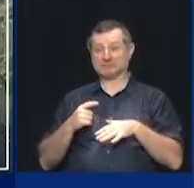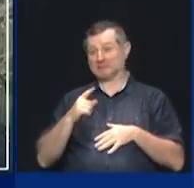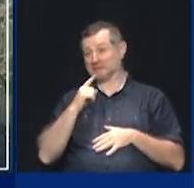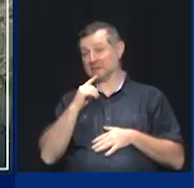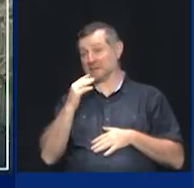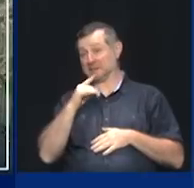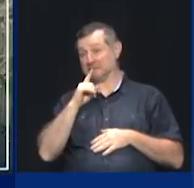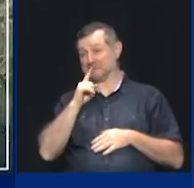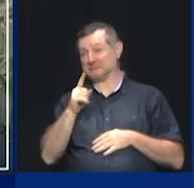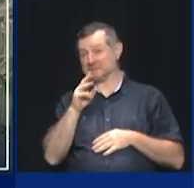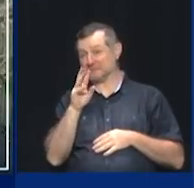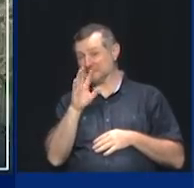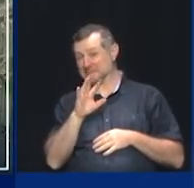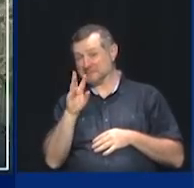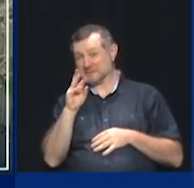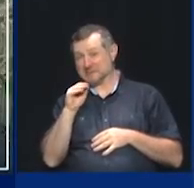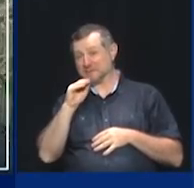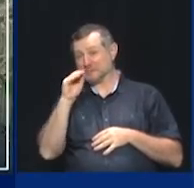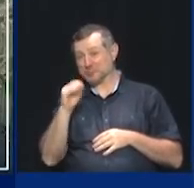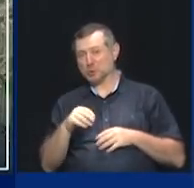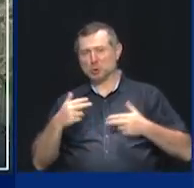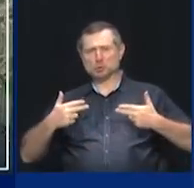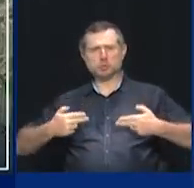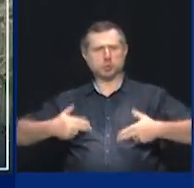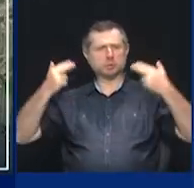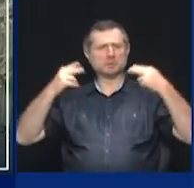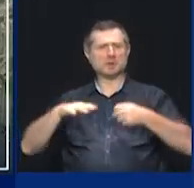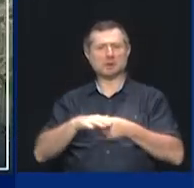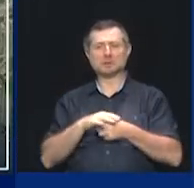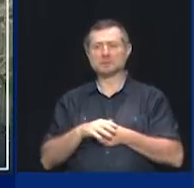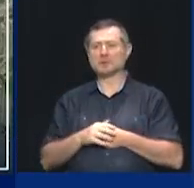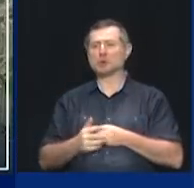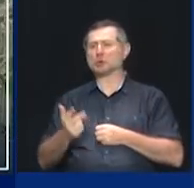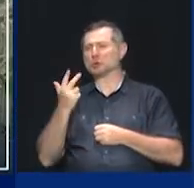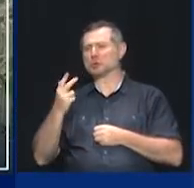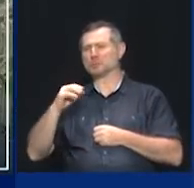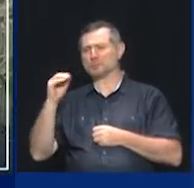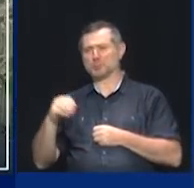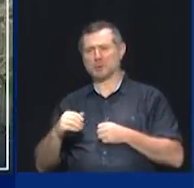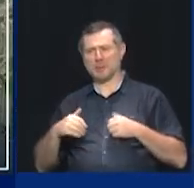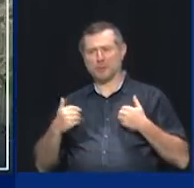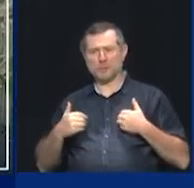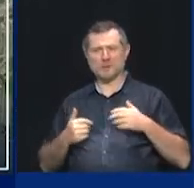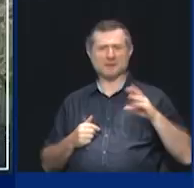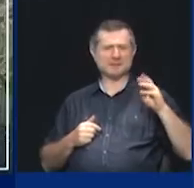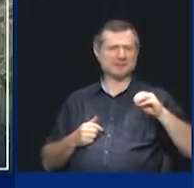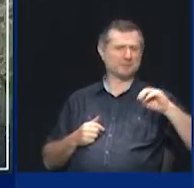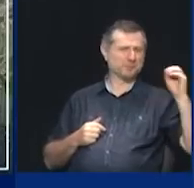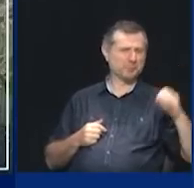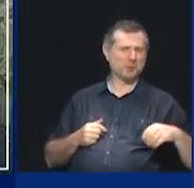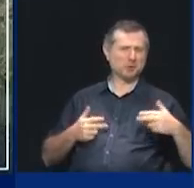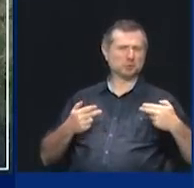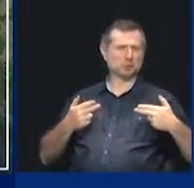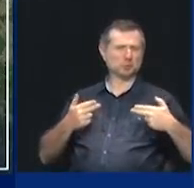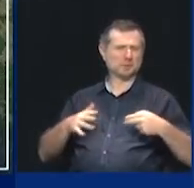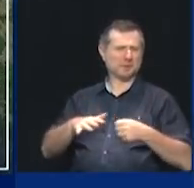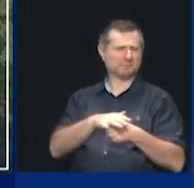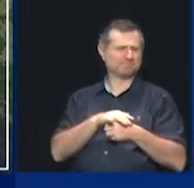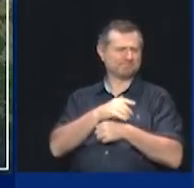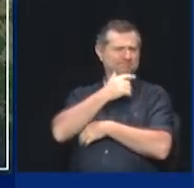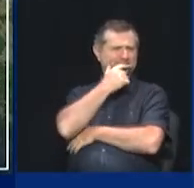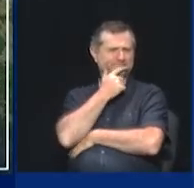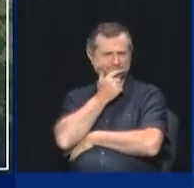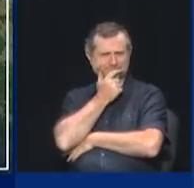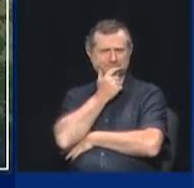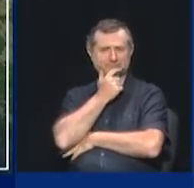60% of the shootings. 3% of the youth, 60% of the shootings.